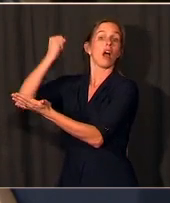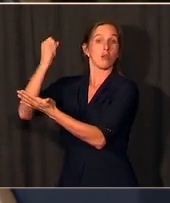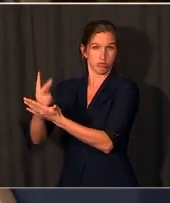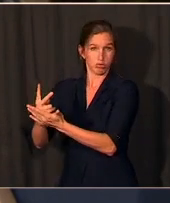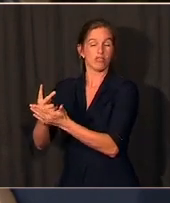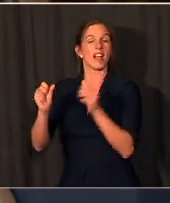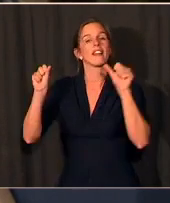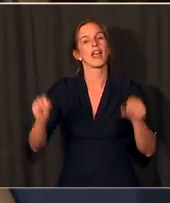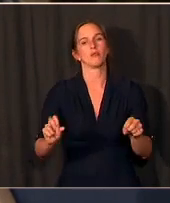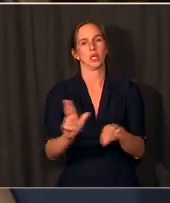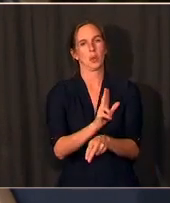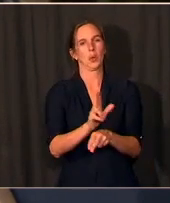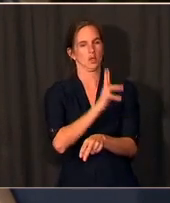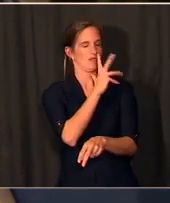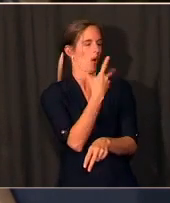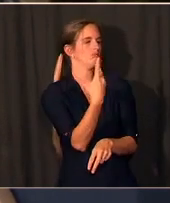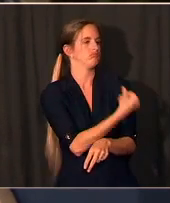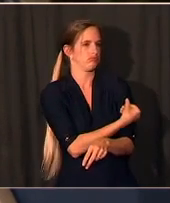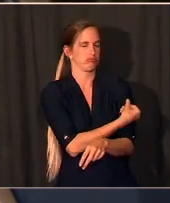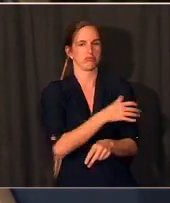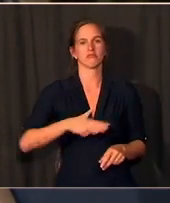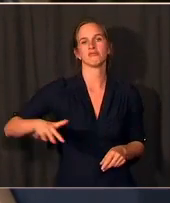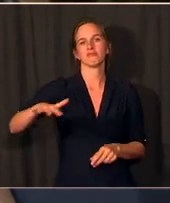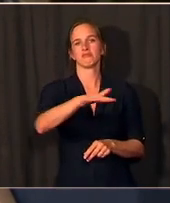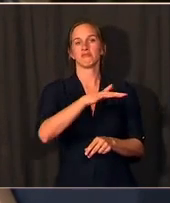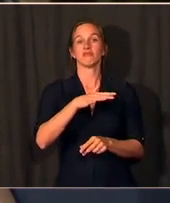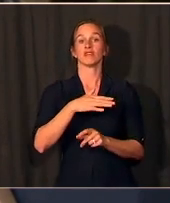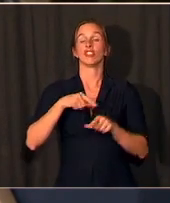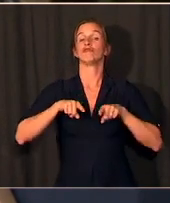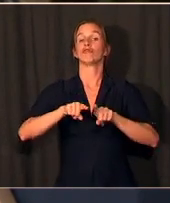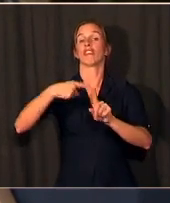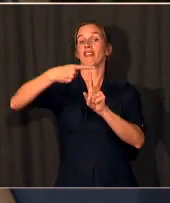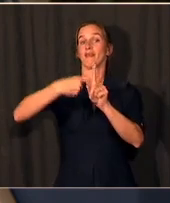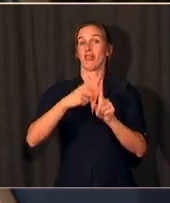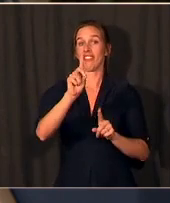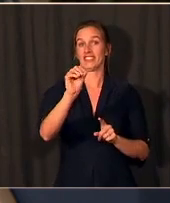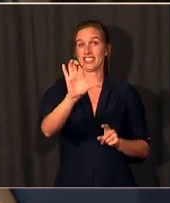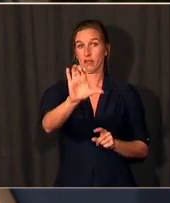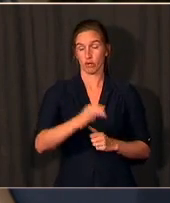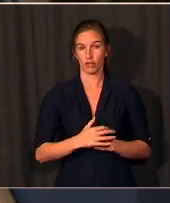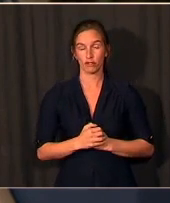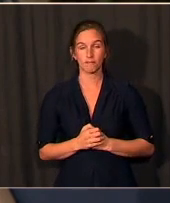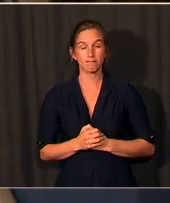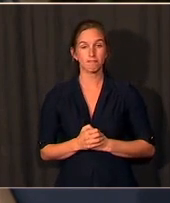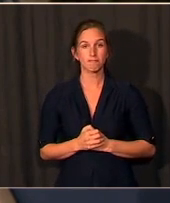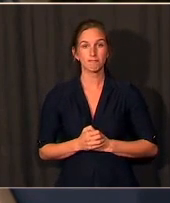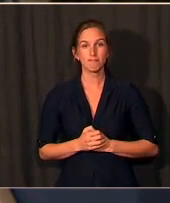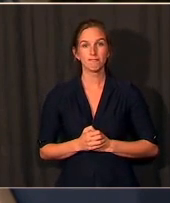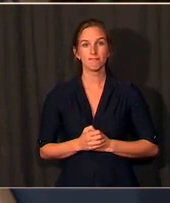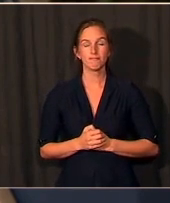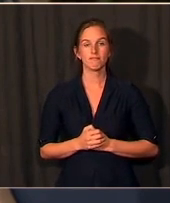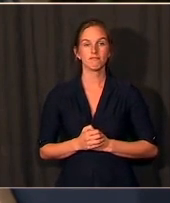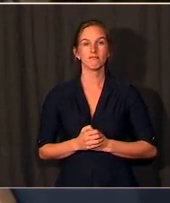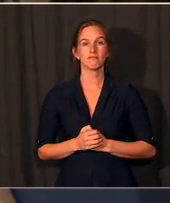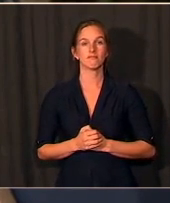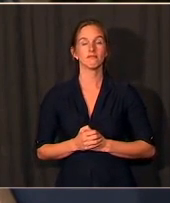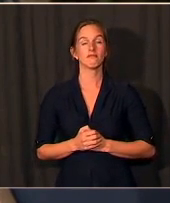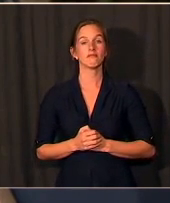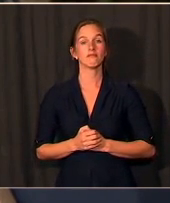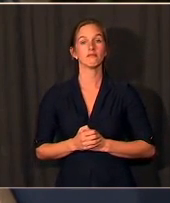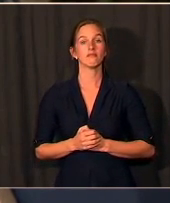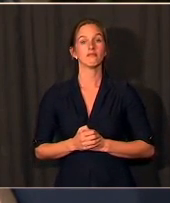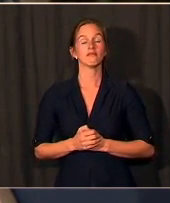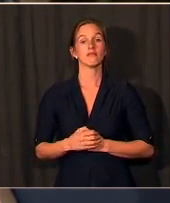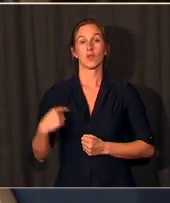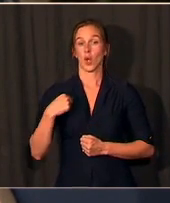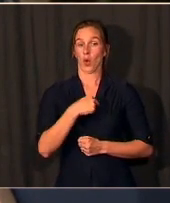used for immunization in the US population in the month of December. And we plan to have enough vaccine